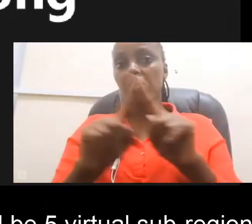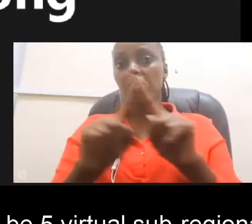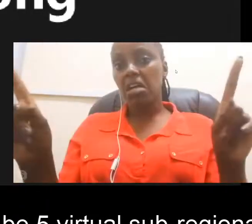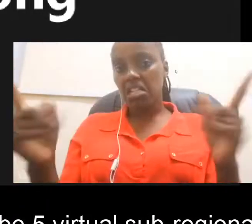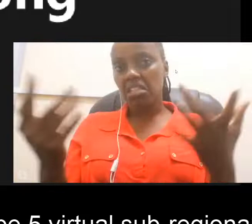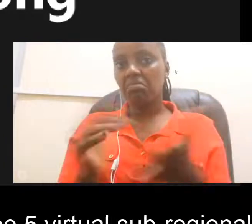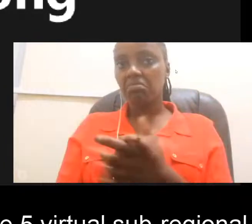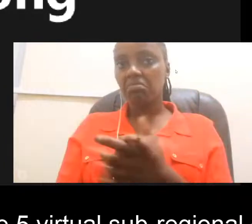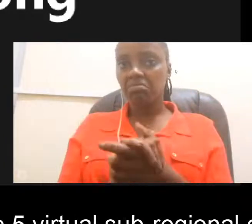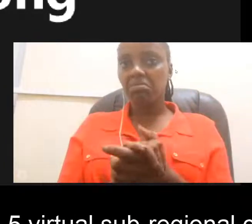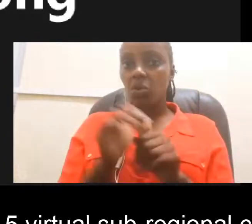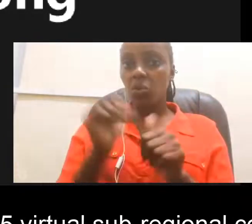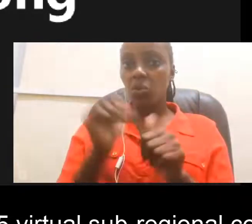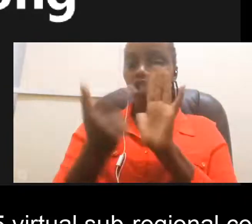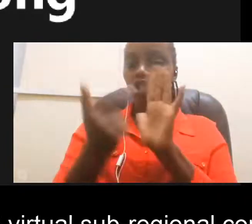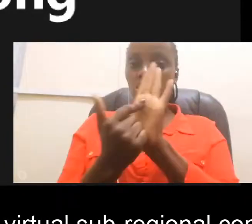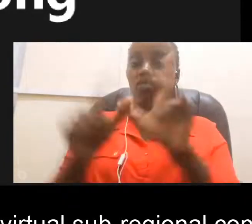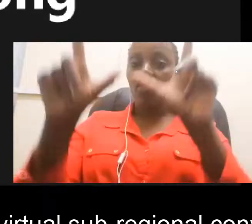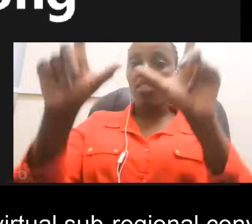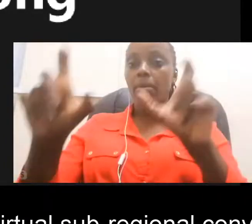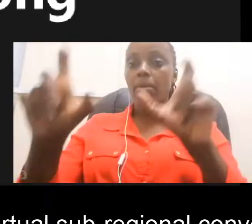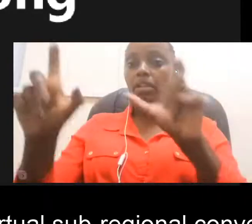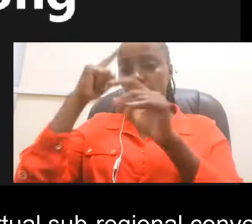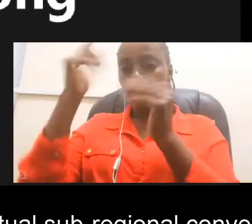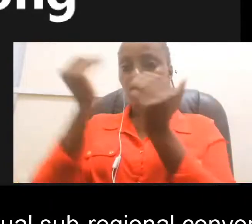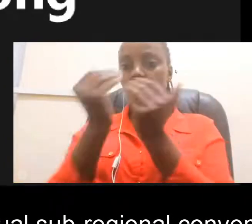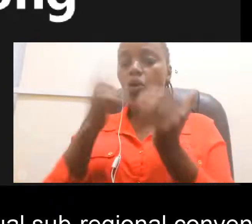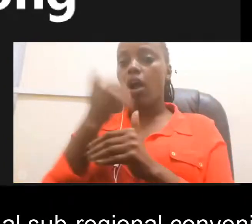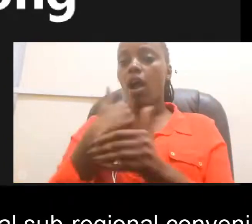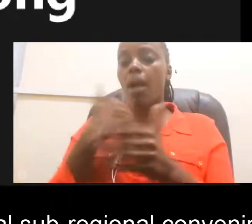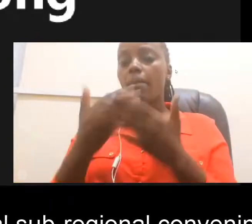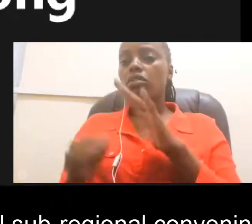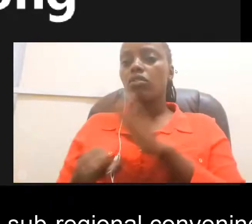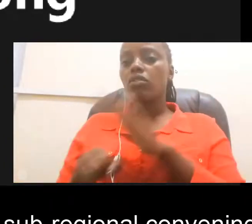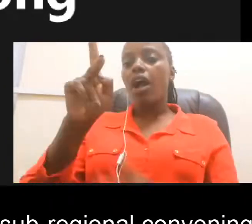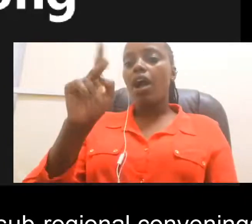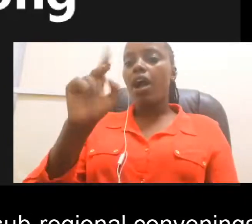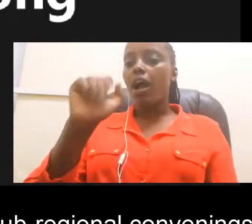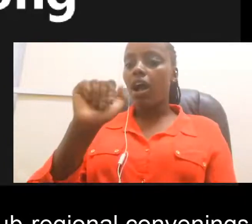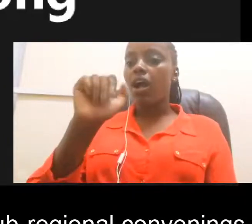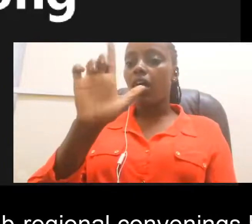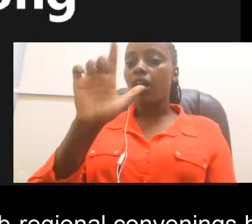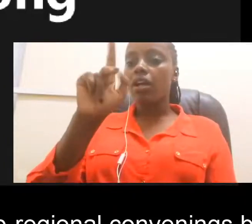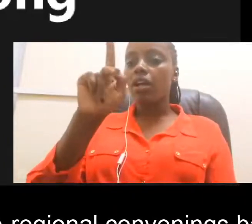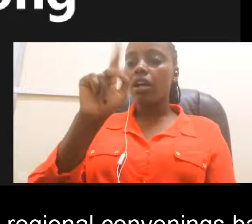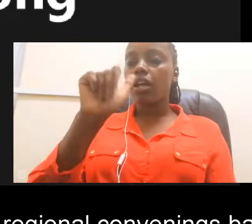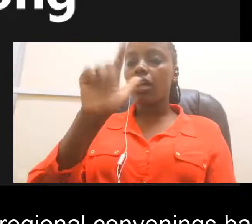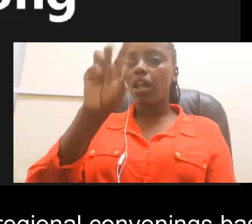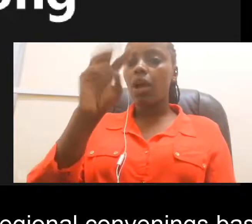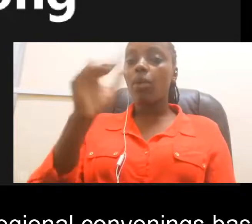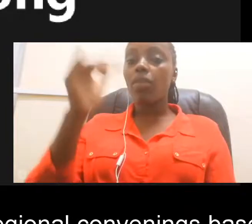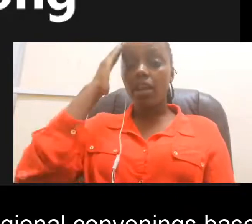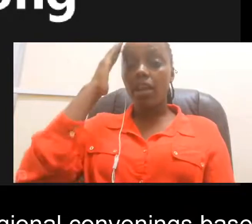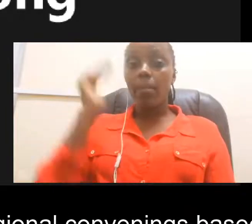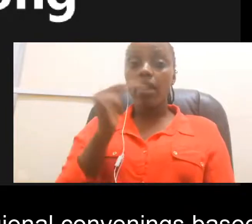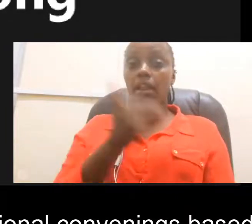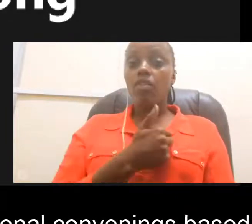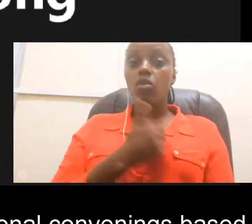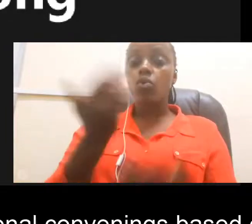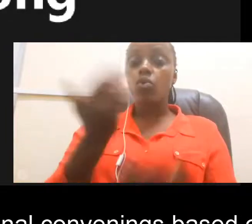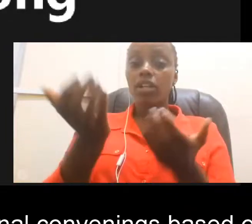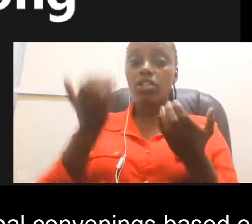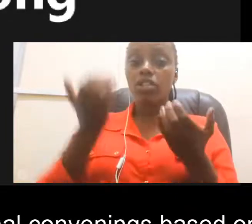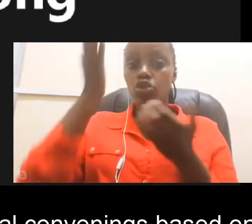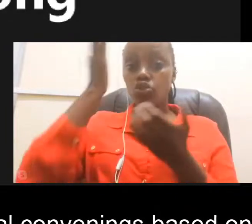which shows pictures of children who have been deported from Al-Kalawi, and I think they are reminding us that we need to remember,